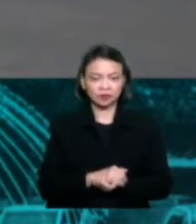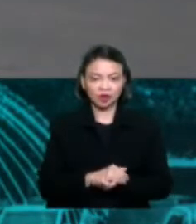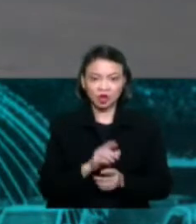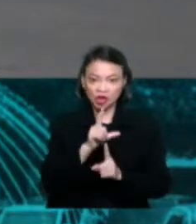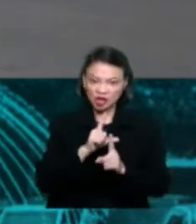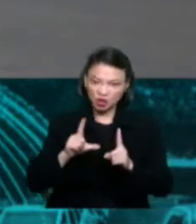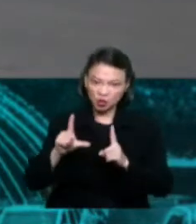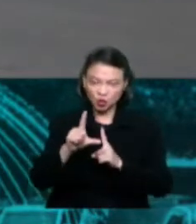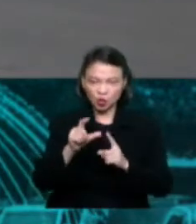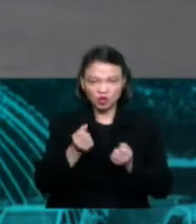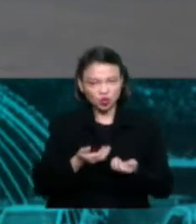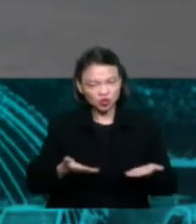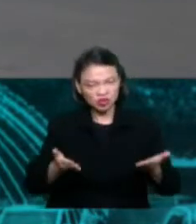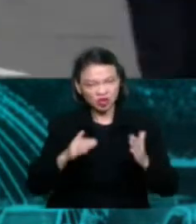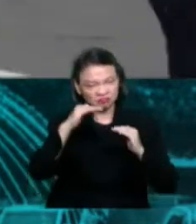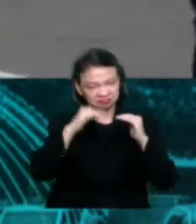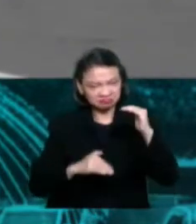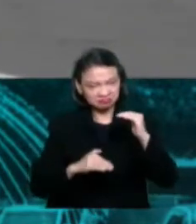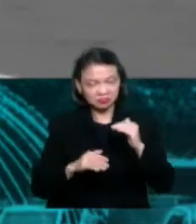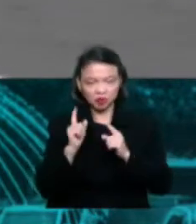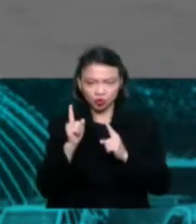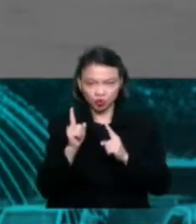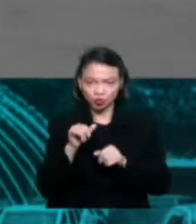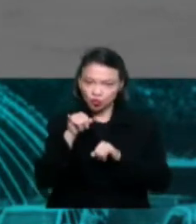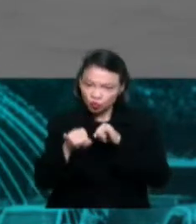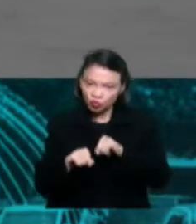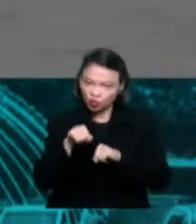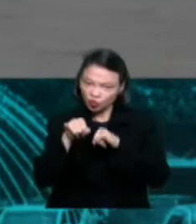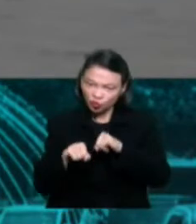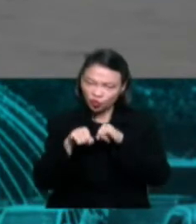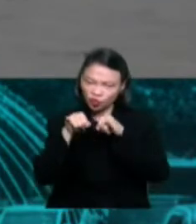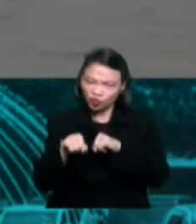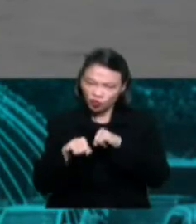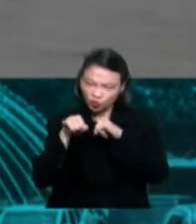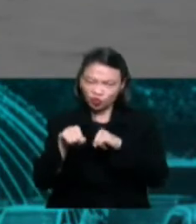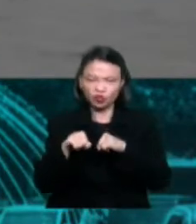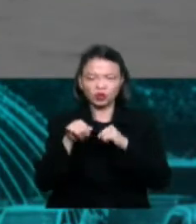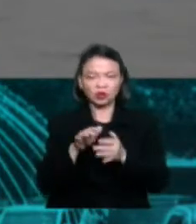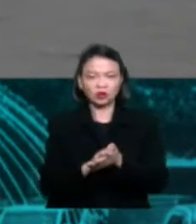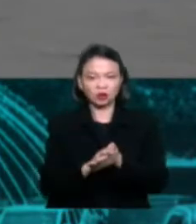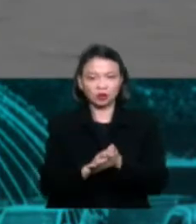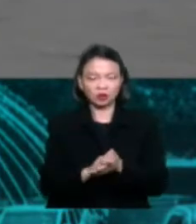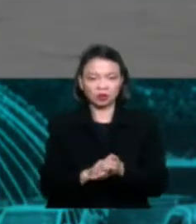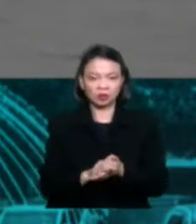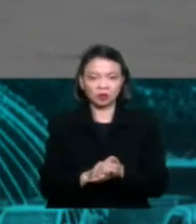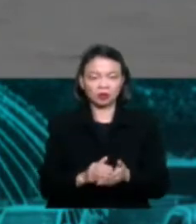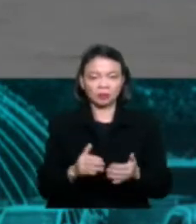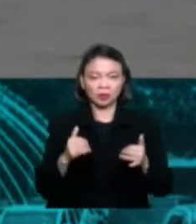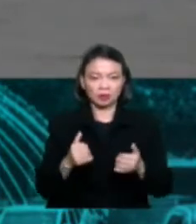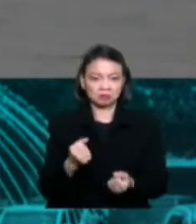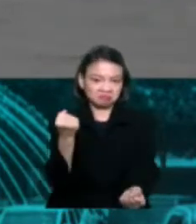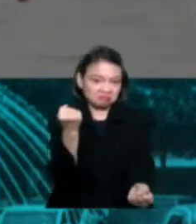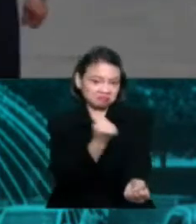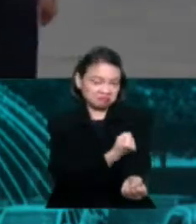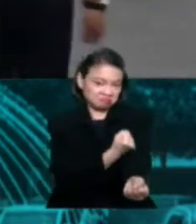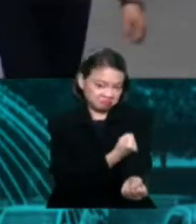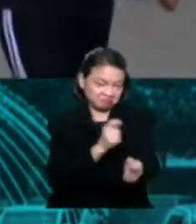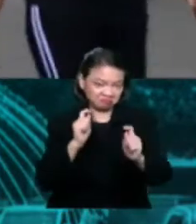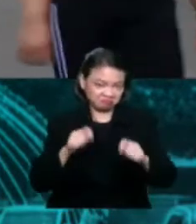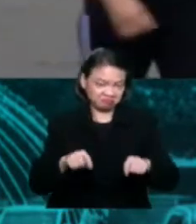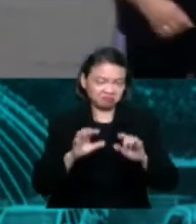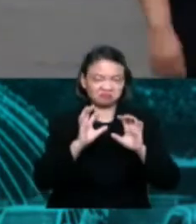or substance abuse than others. Now, so if we want to address this, because 90% of the children in Indonesia and in Jakarta